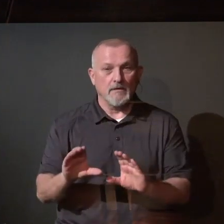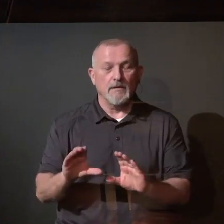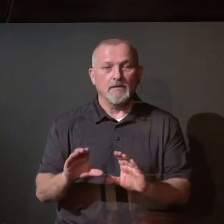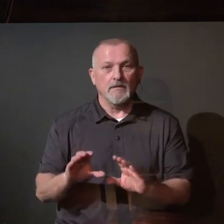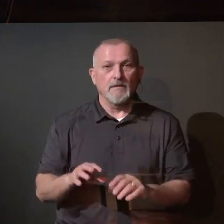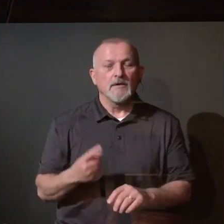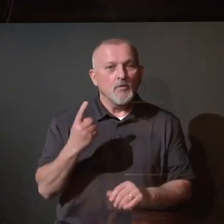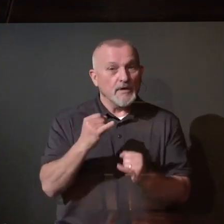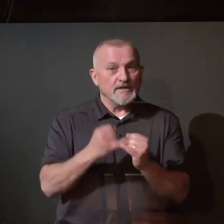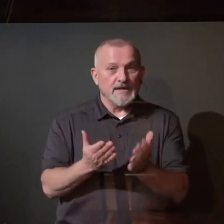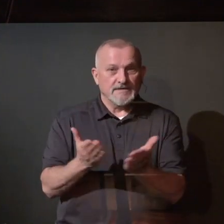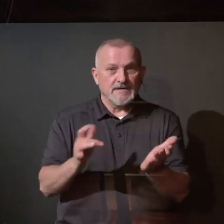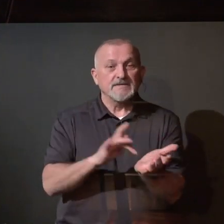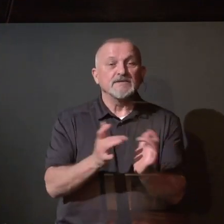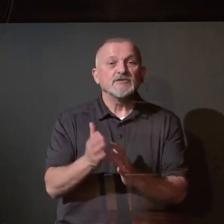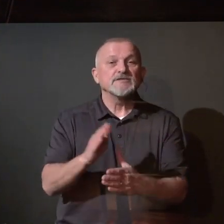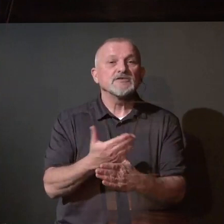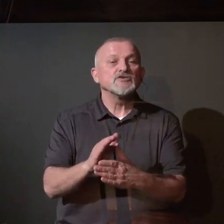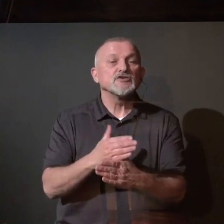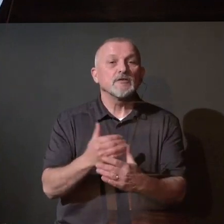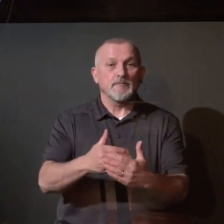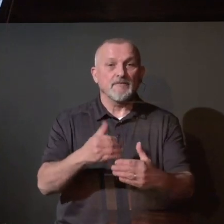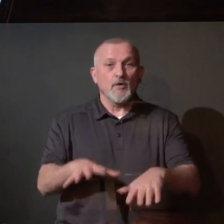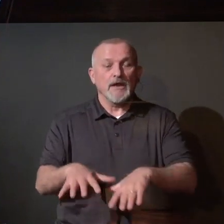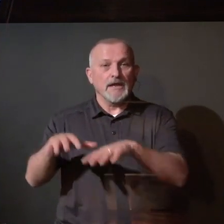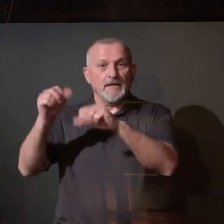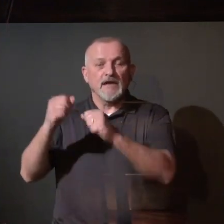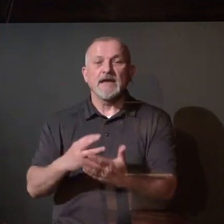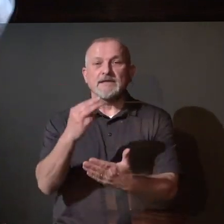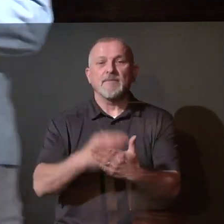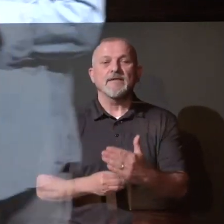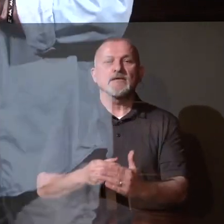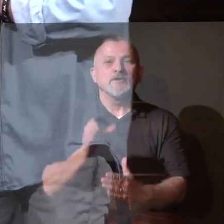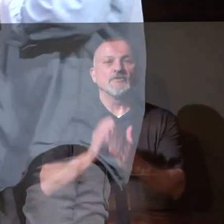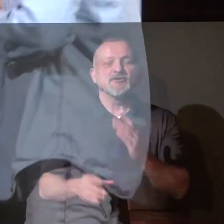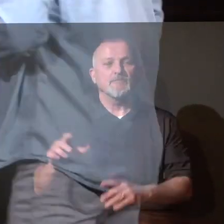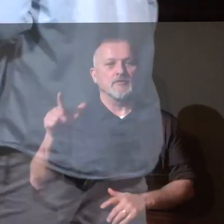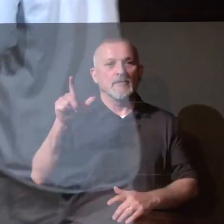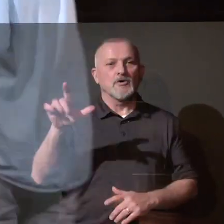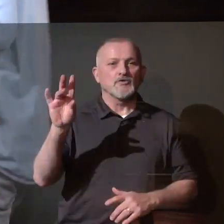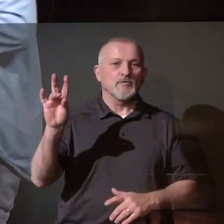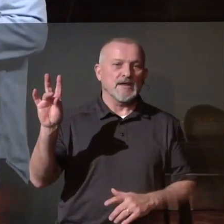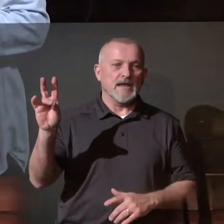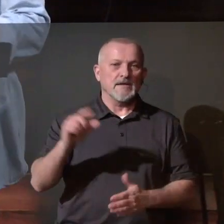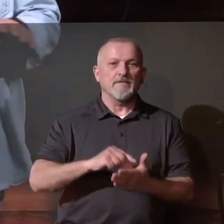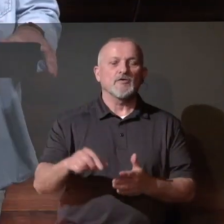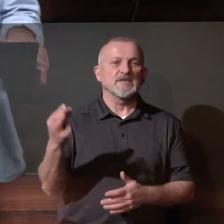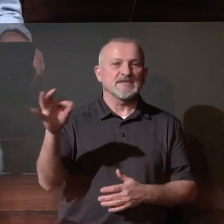This is one of the last things that Jesus shared with his disciples before he left. Matthew 28, 19 and 20.